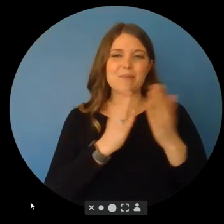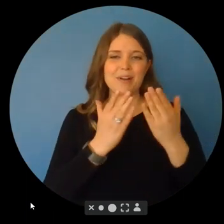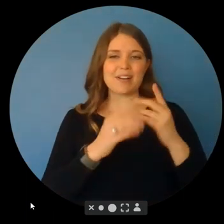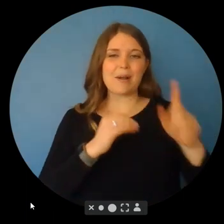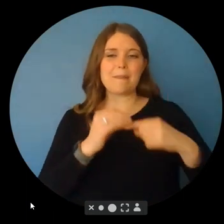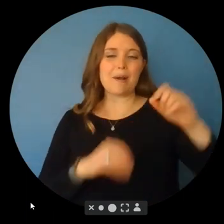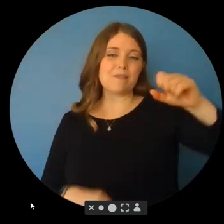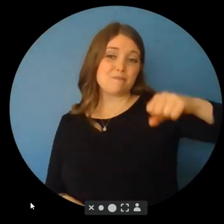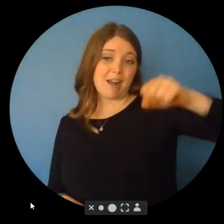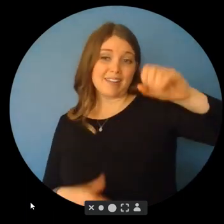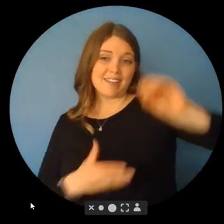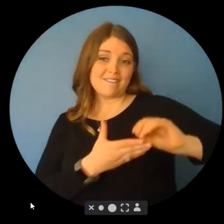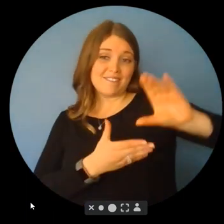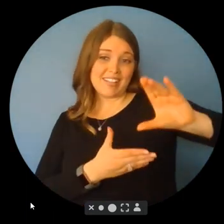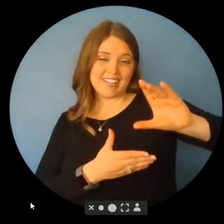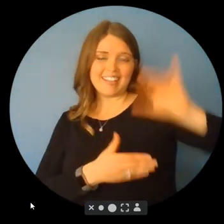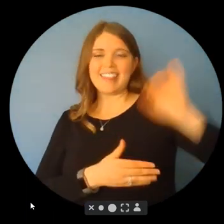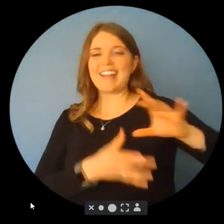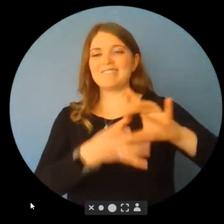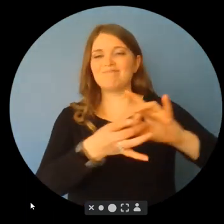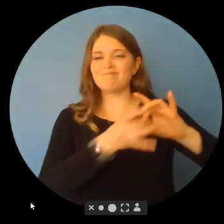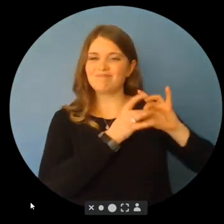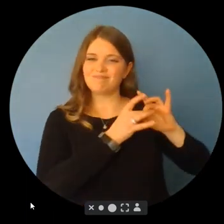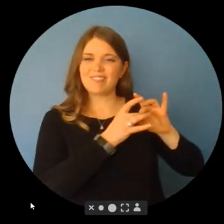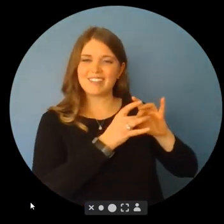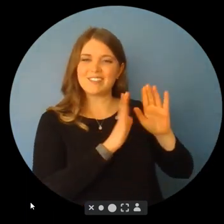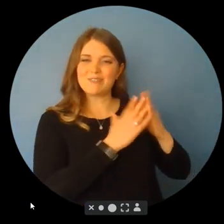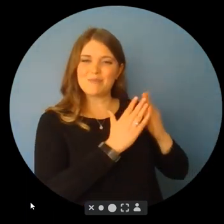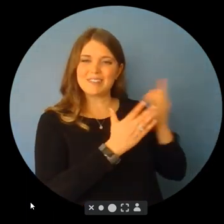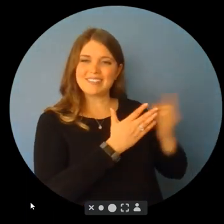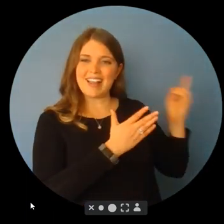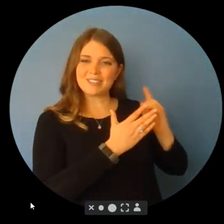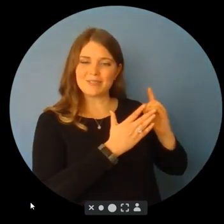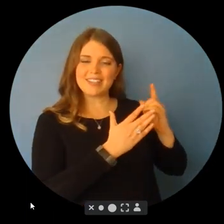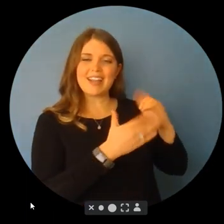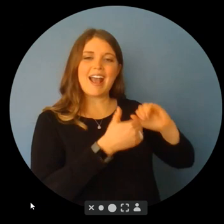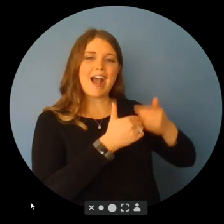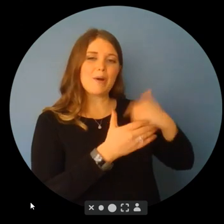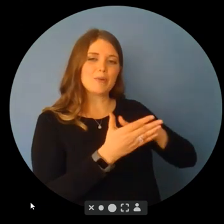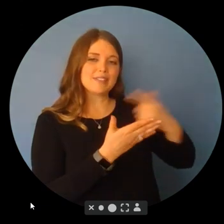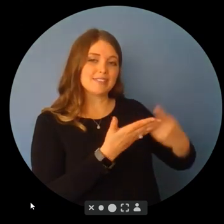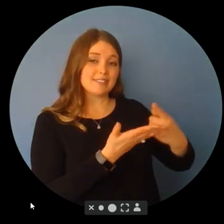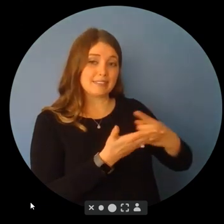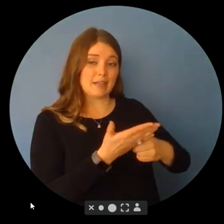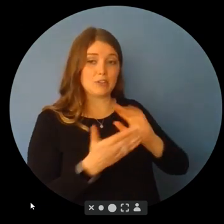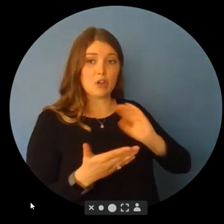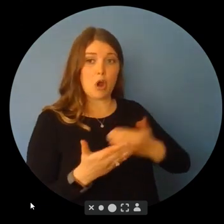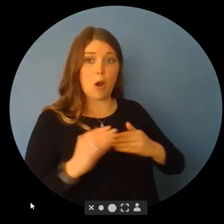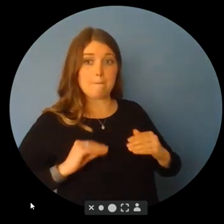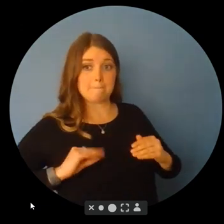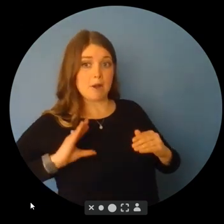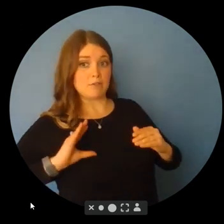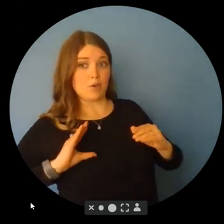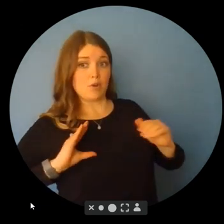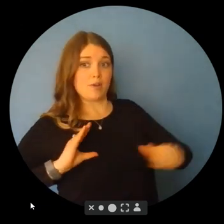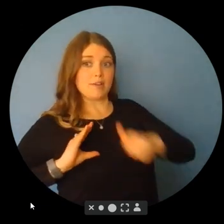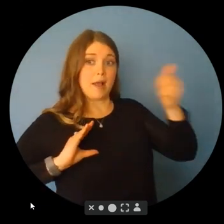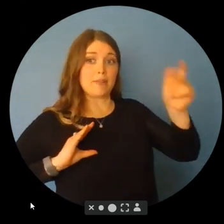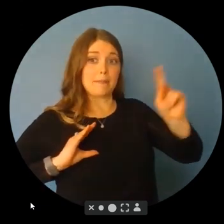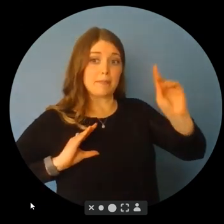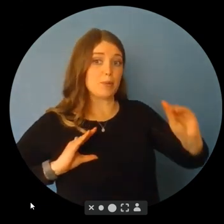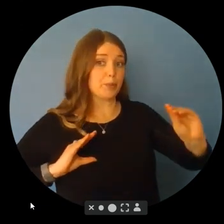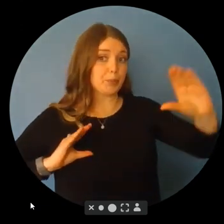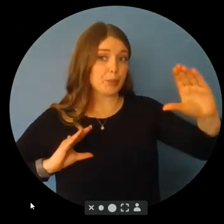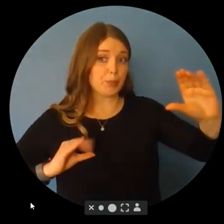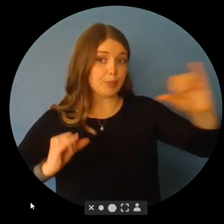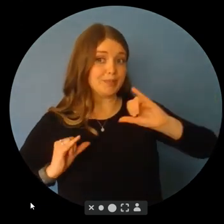to the book that I read last week that talks about how do we make sure that we not only have a full bucket ourselves, but we fill up other people's buckets. So